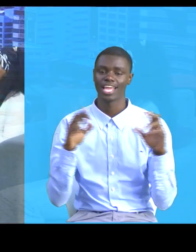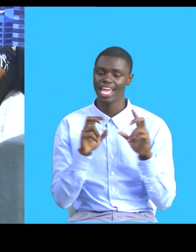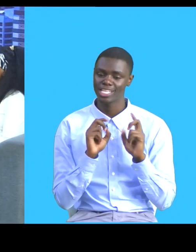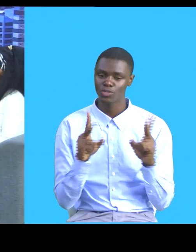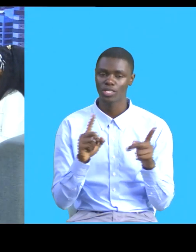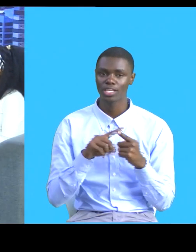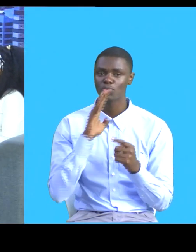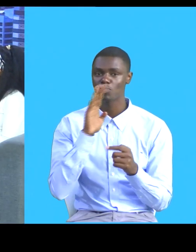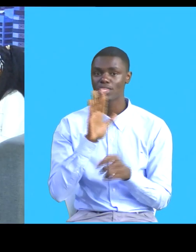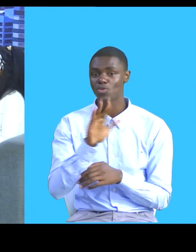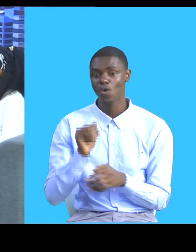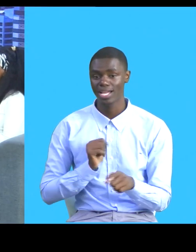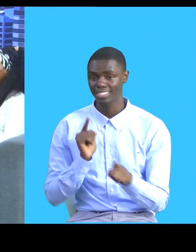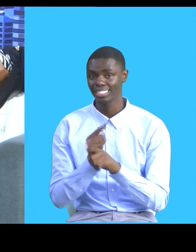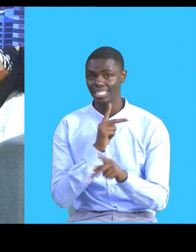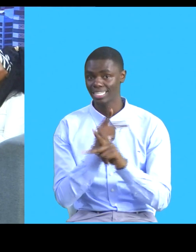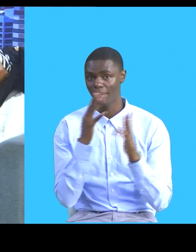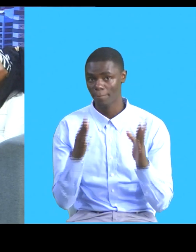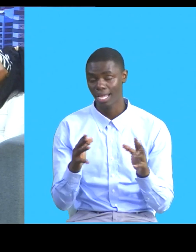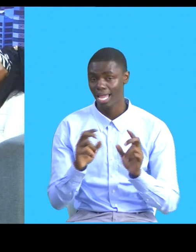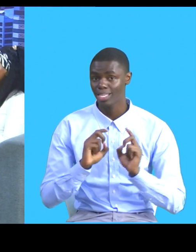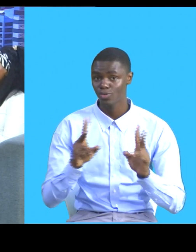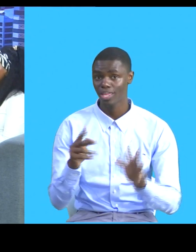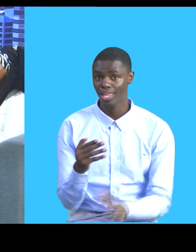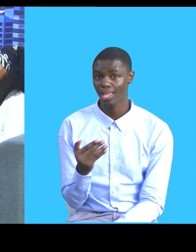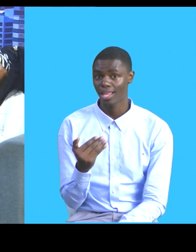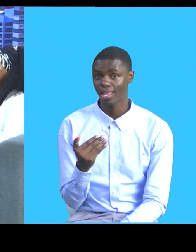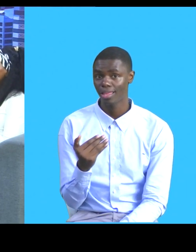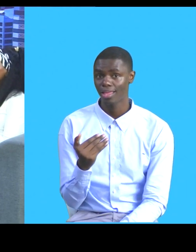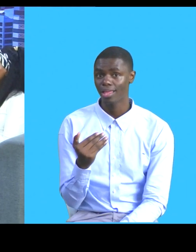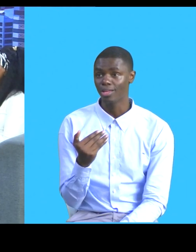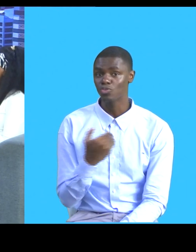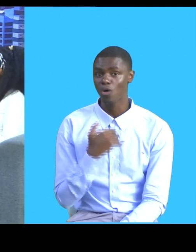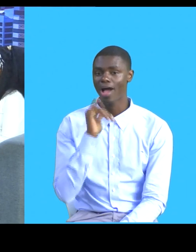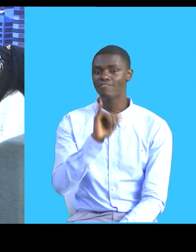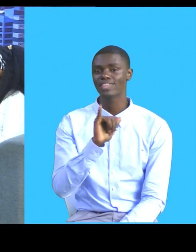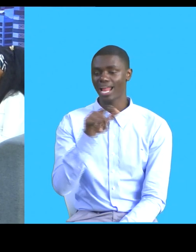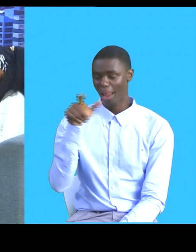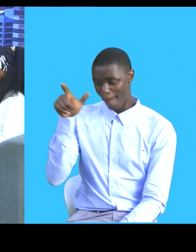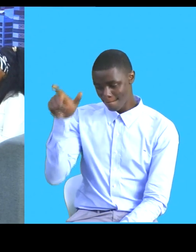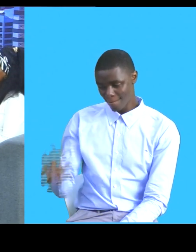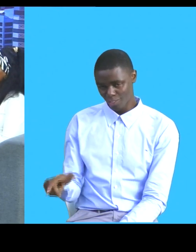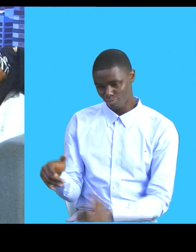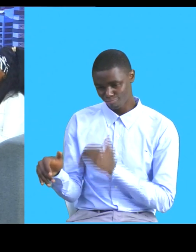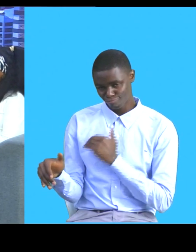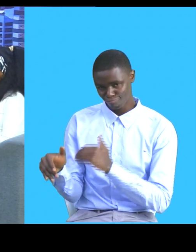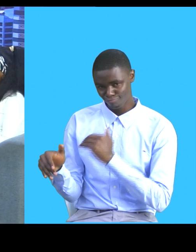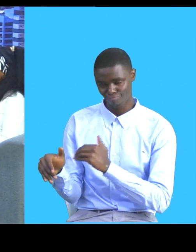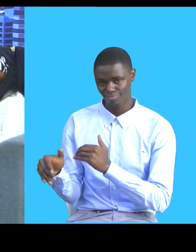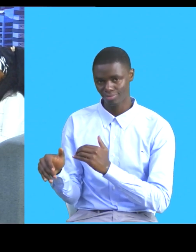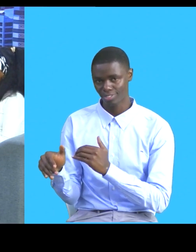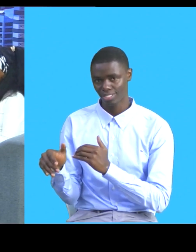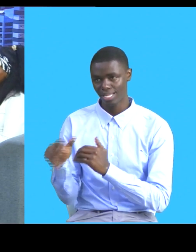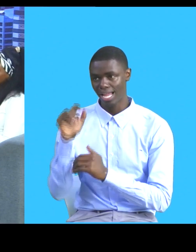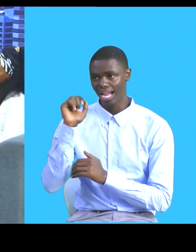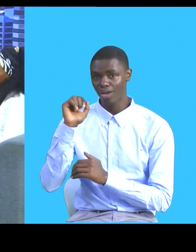your sister's keeper. It's okay to have that person who you can have